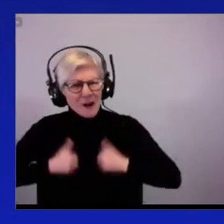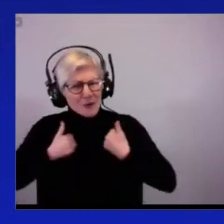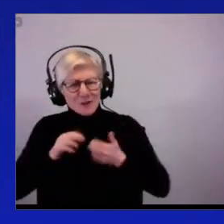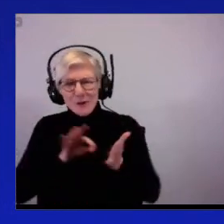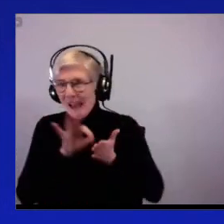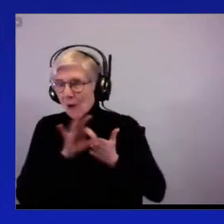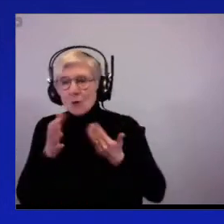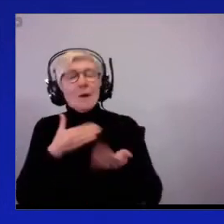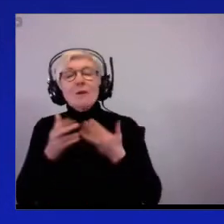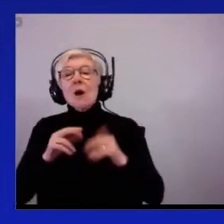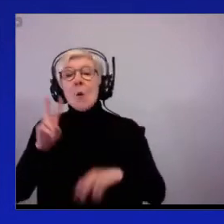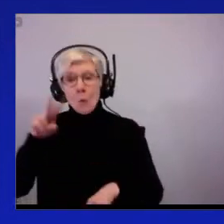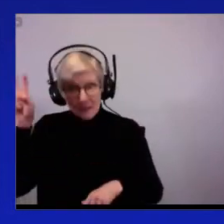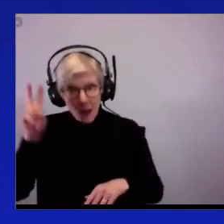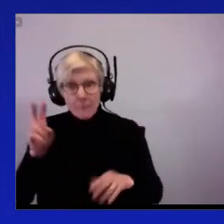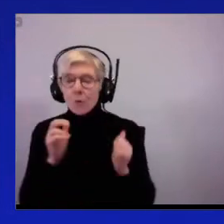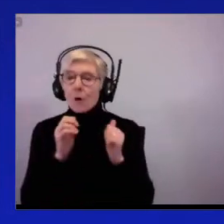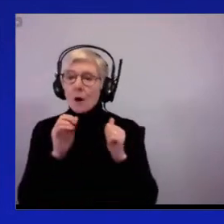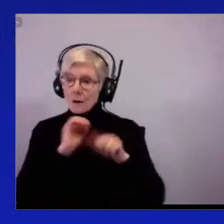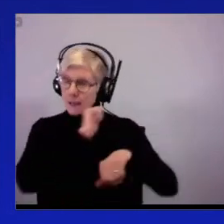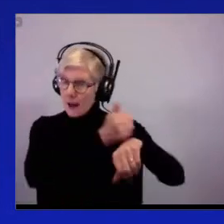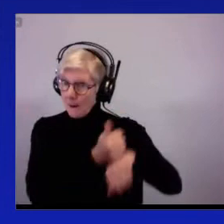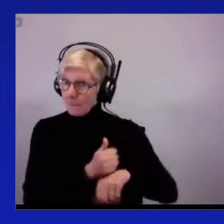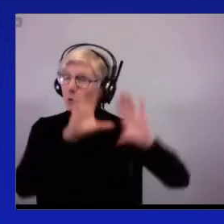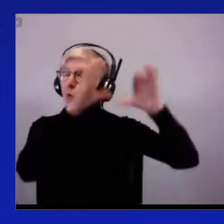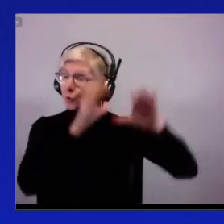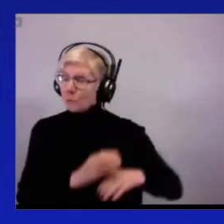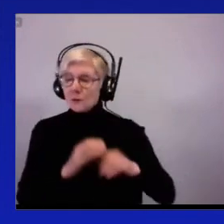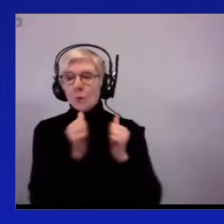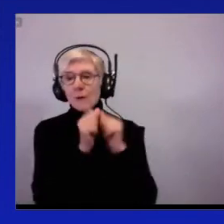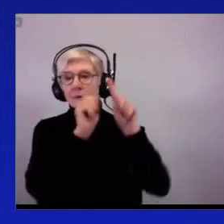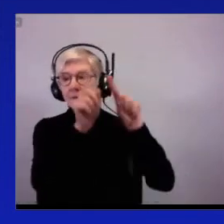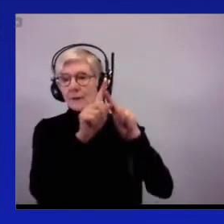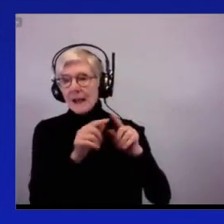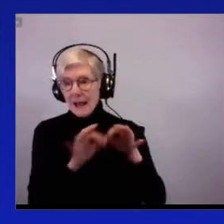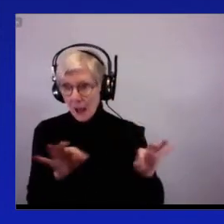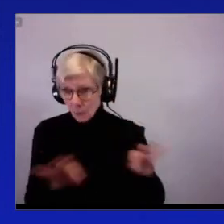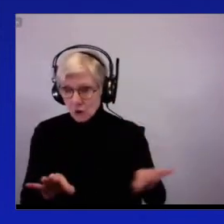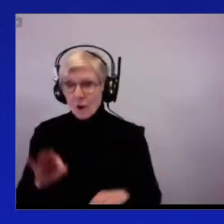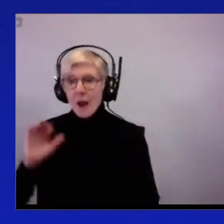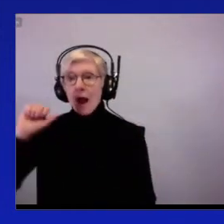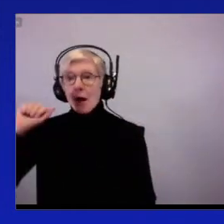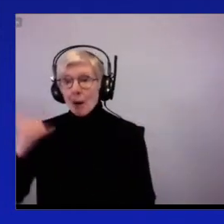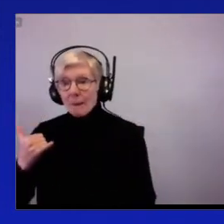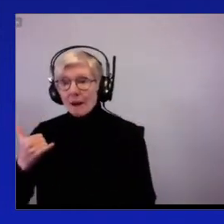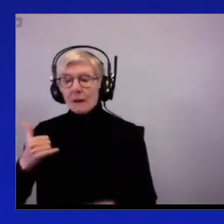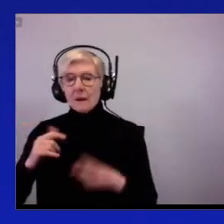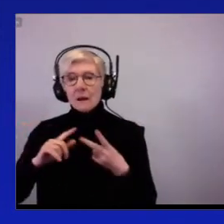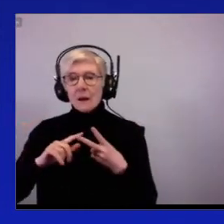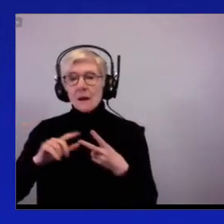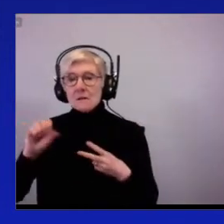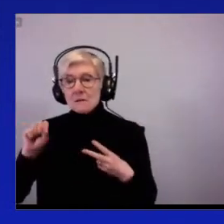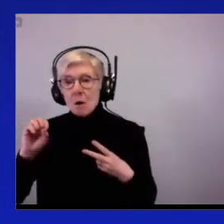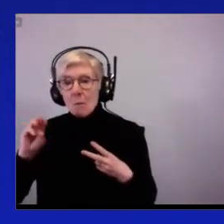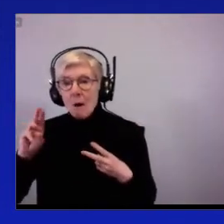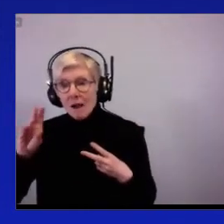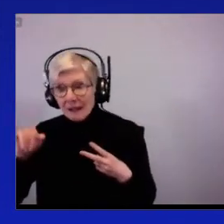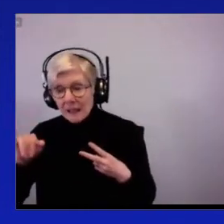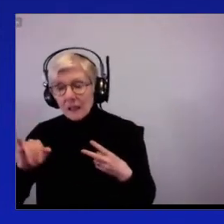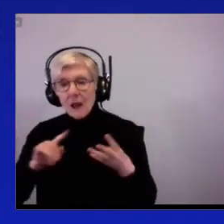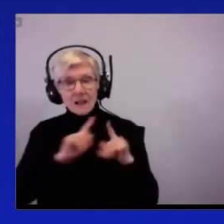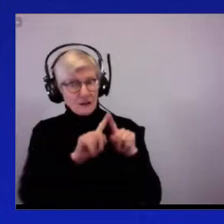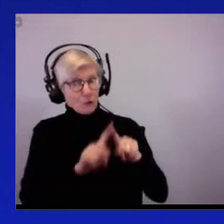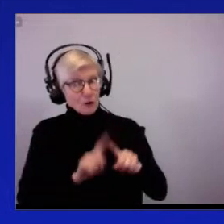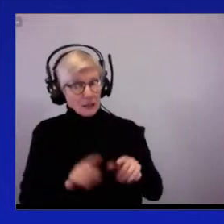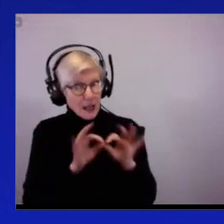multiple languages. So we've established new channels in Somali, in Arabic to convey messages, and we're